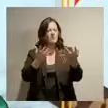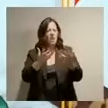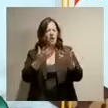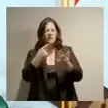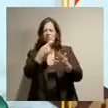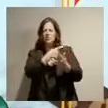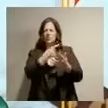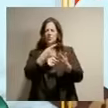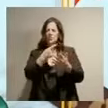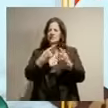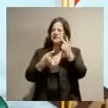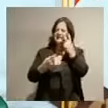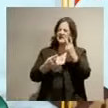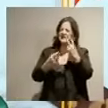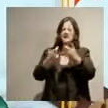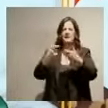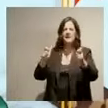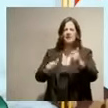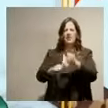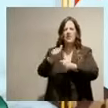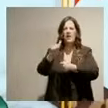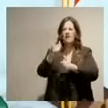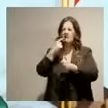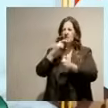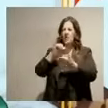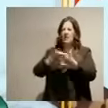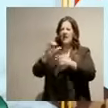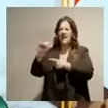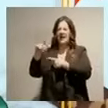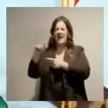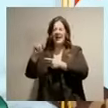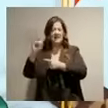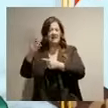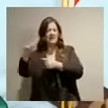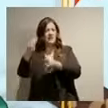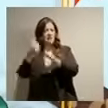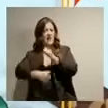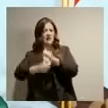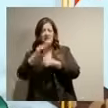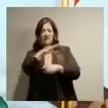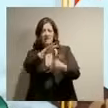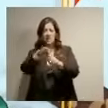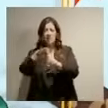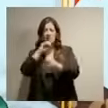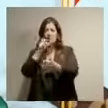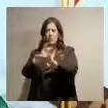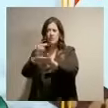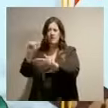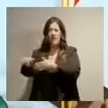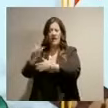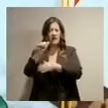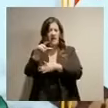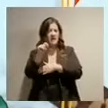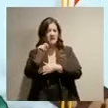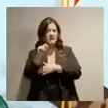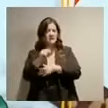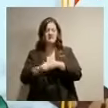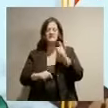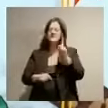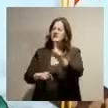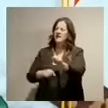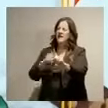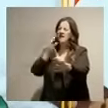that you find the biggest threat with this act, should it pass, should voters approve it? And forgive me, but I hope